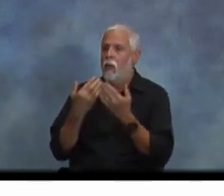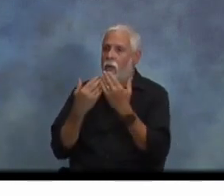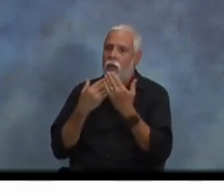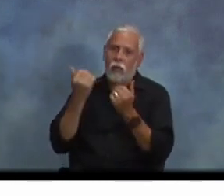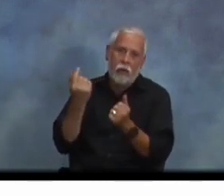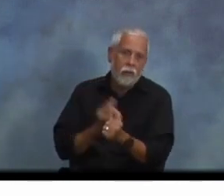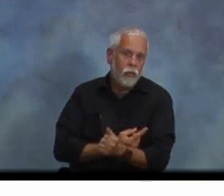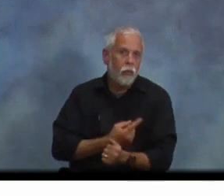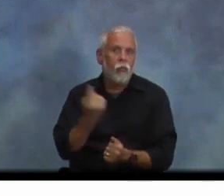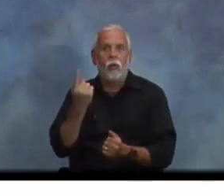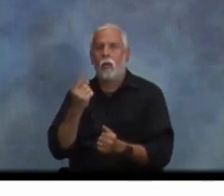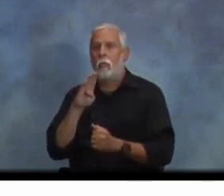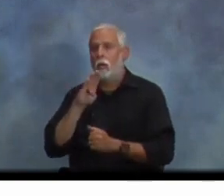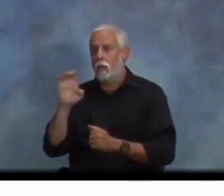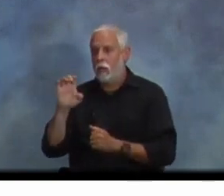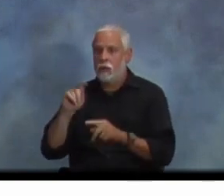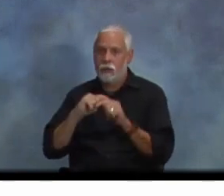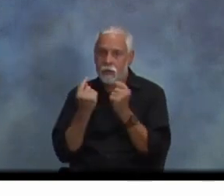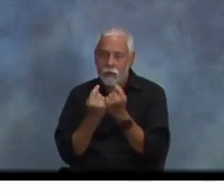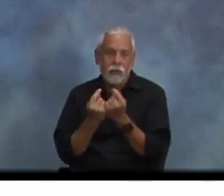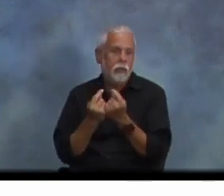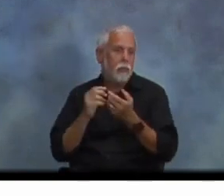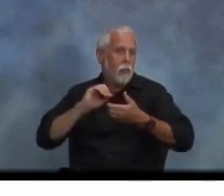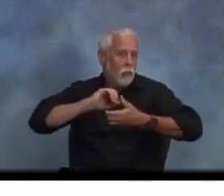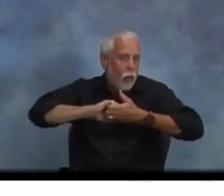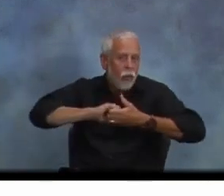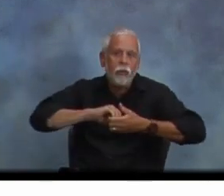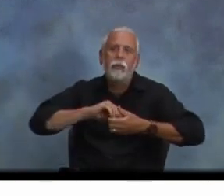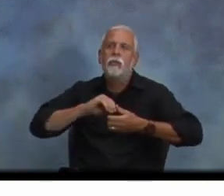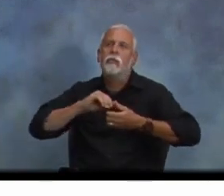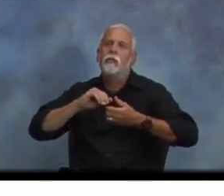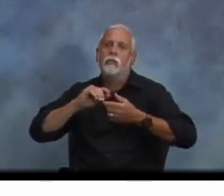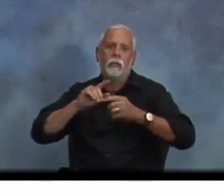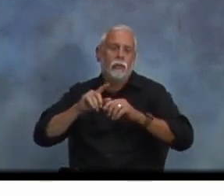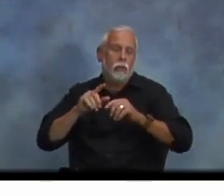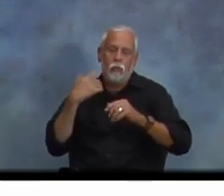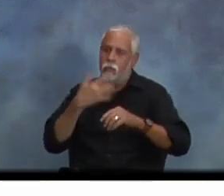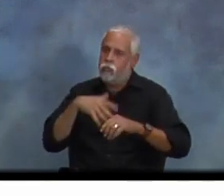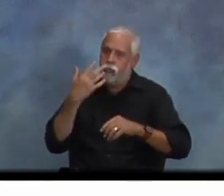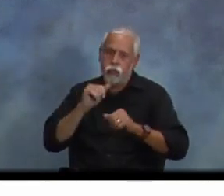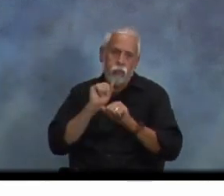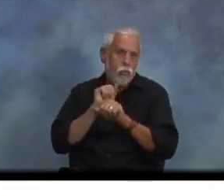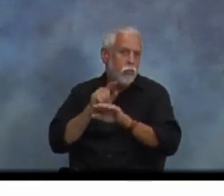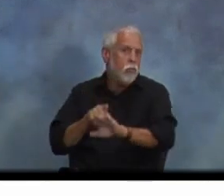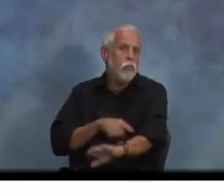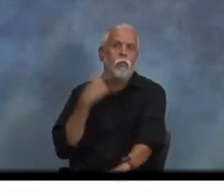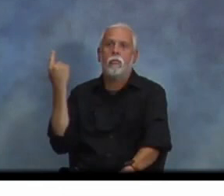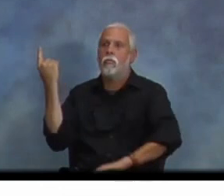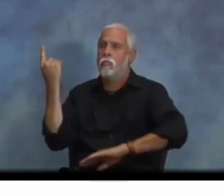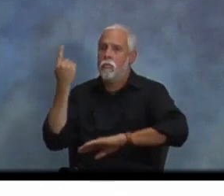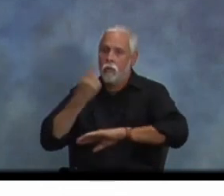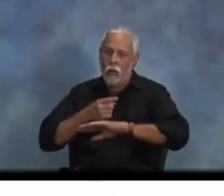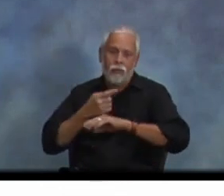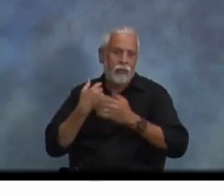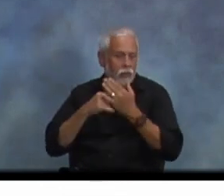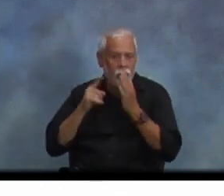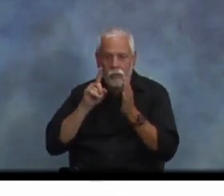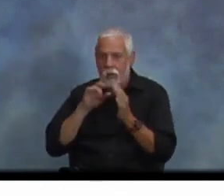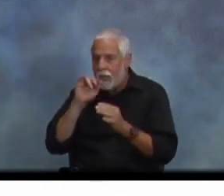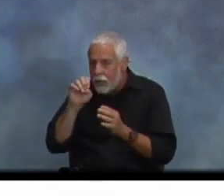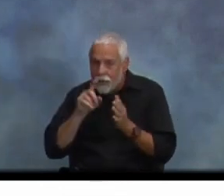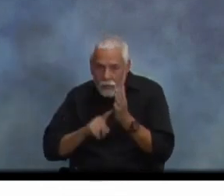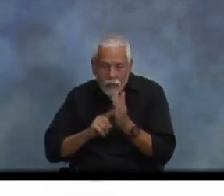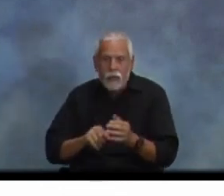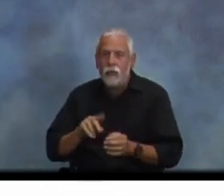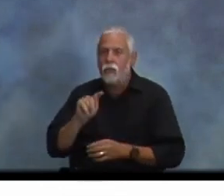everybody on our Buncombe County team and our partners for the very long hours as we continue to do case investigation,